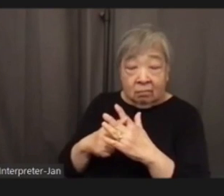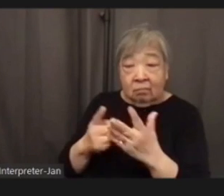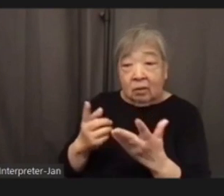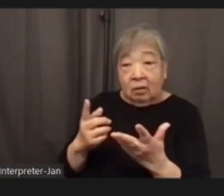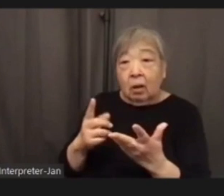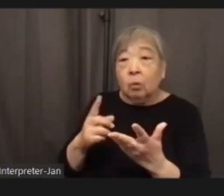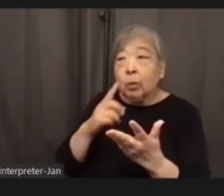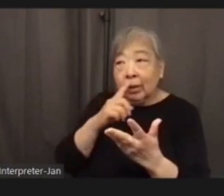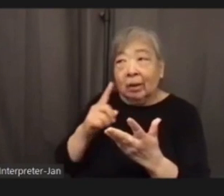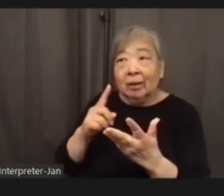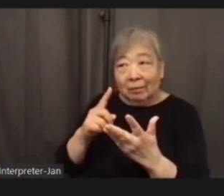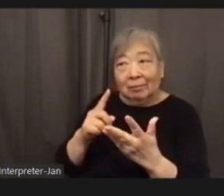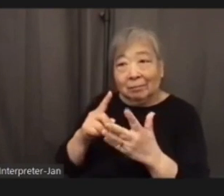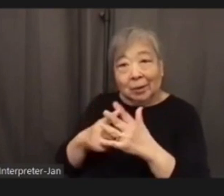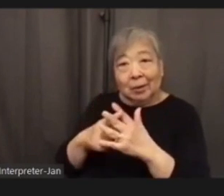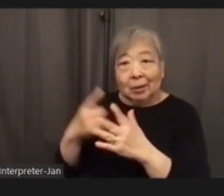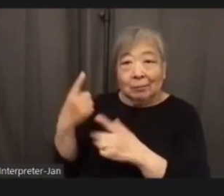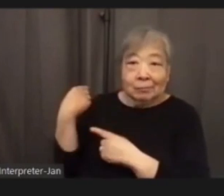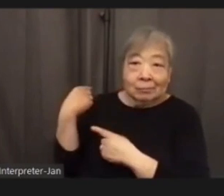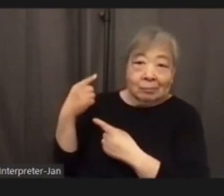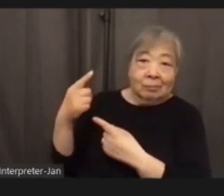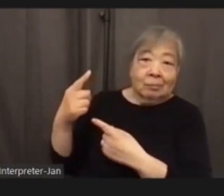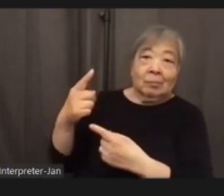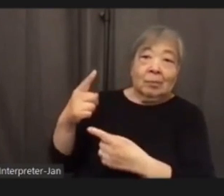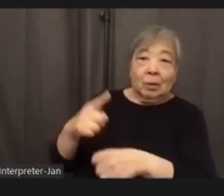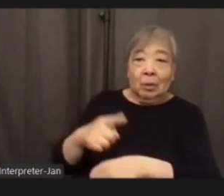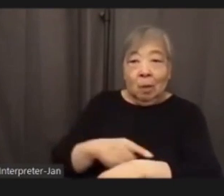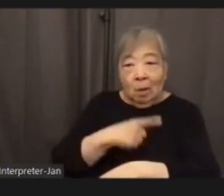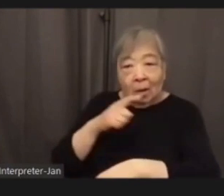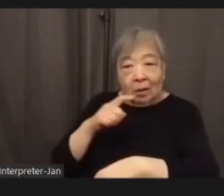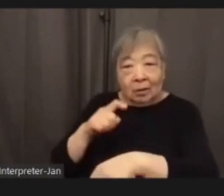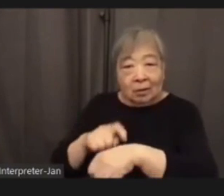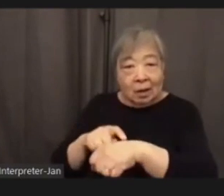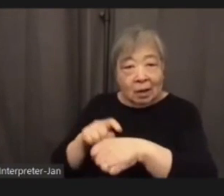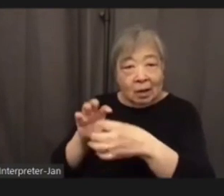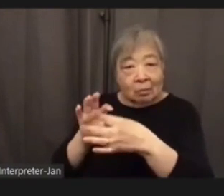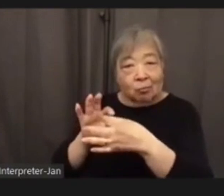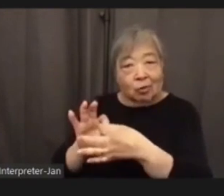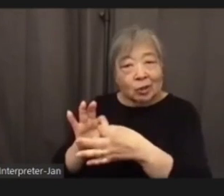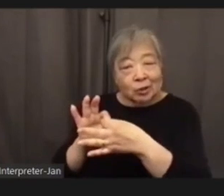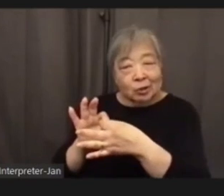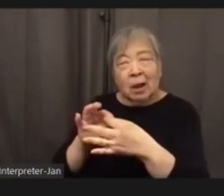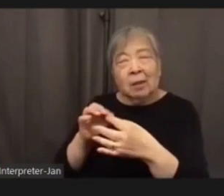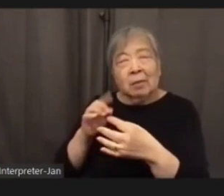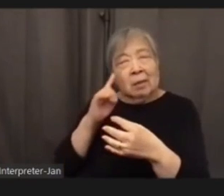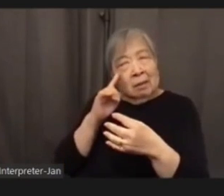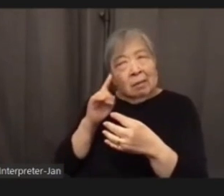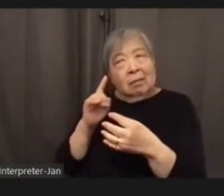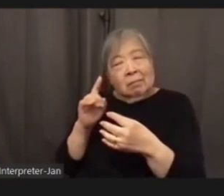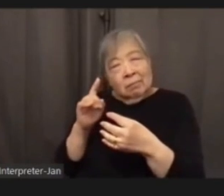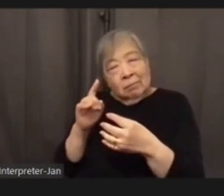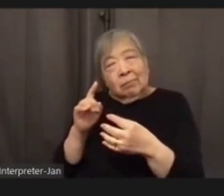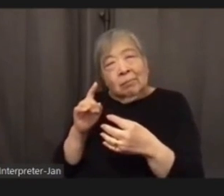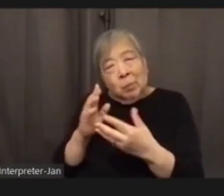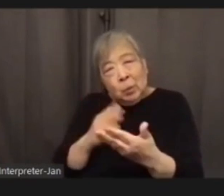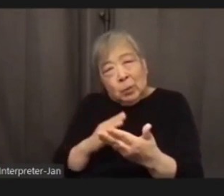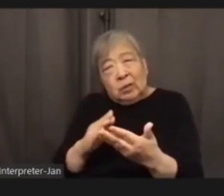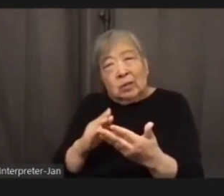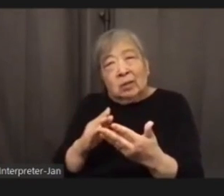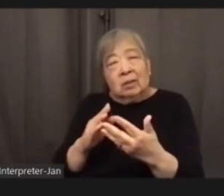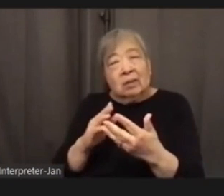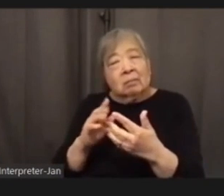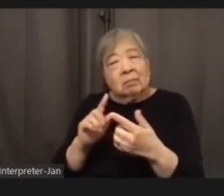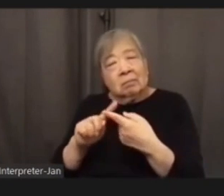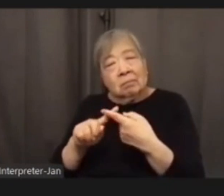a long time relationship. And it wasn't music, but I think more as a friend, mentor.